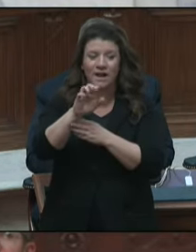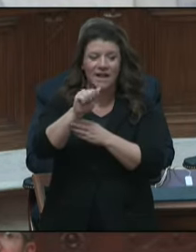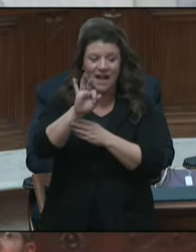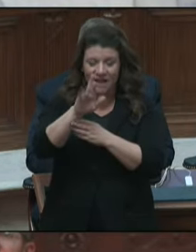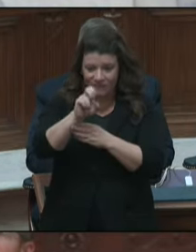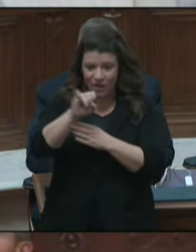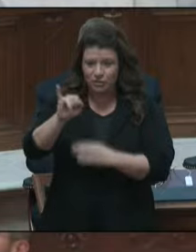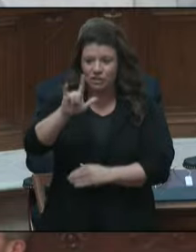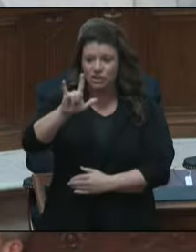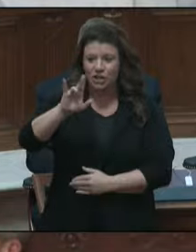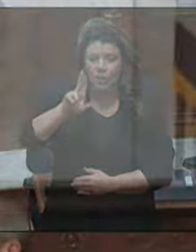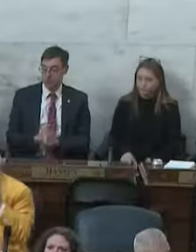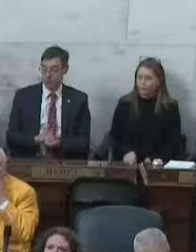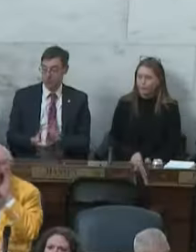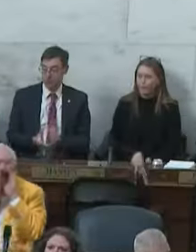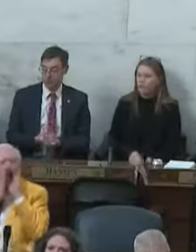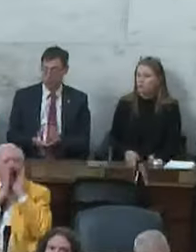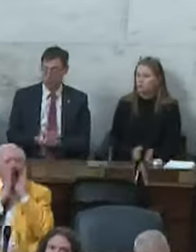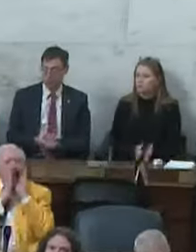Please give them a big round of applause.